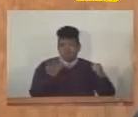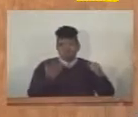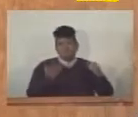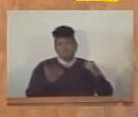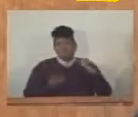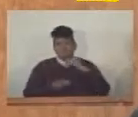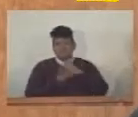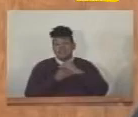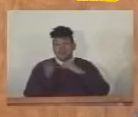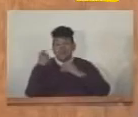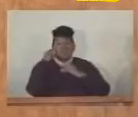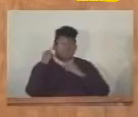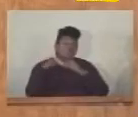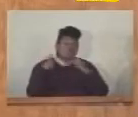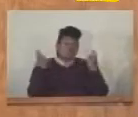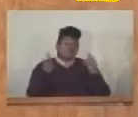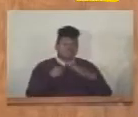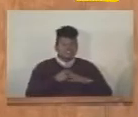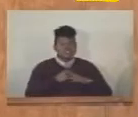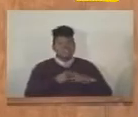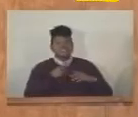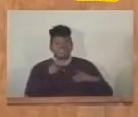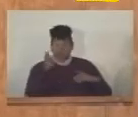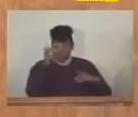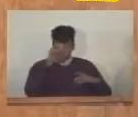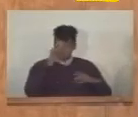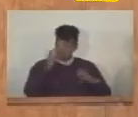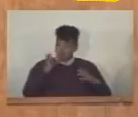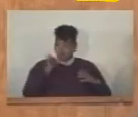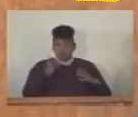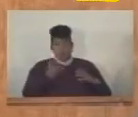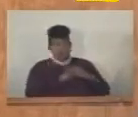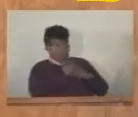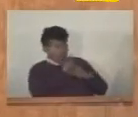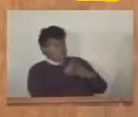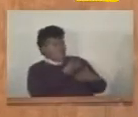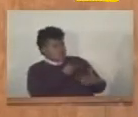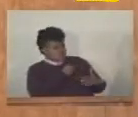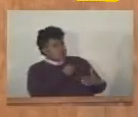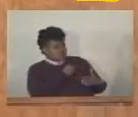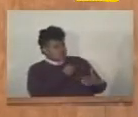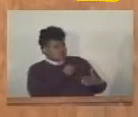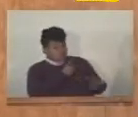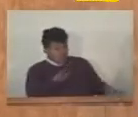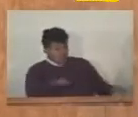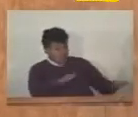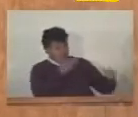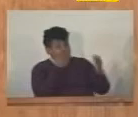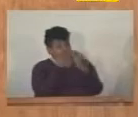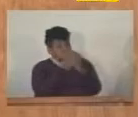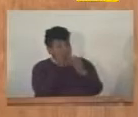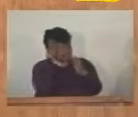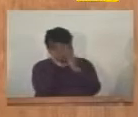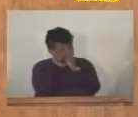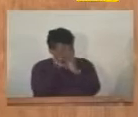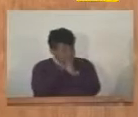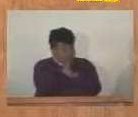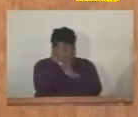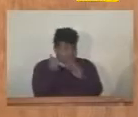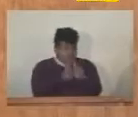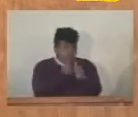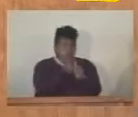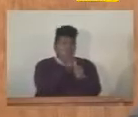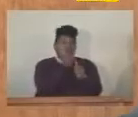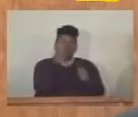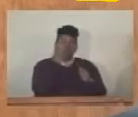they listened to the opposition, had they taken no advice, had they acted in good faith, we would